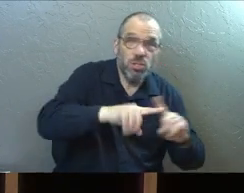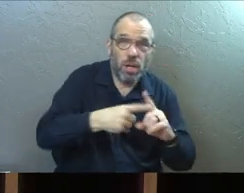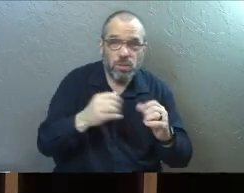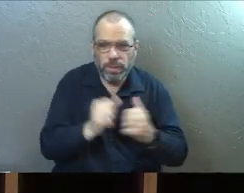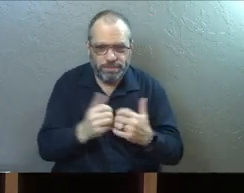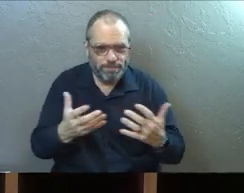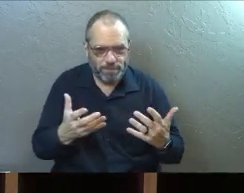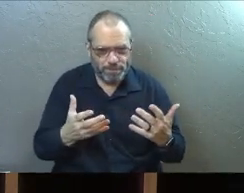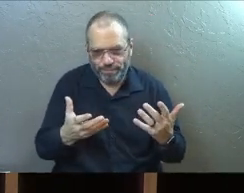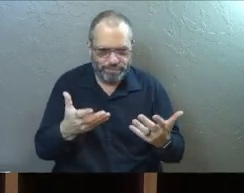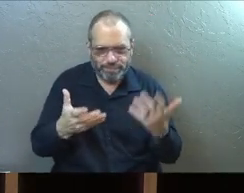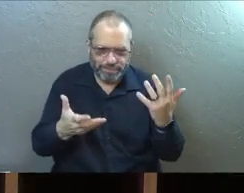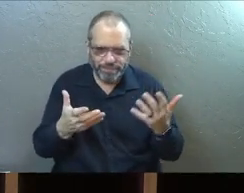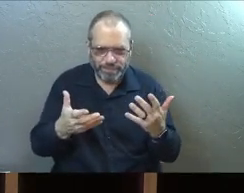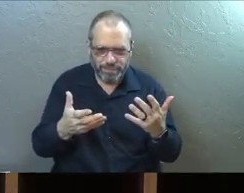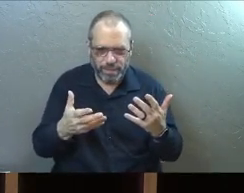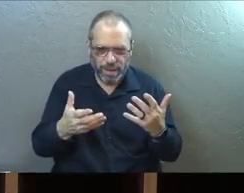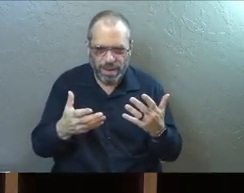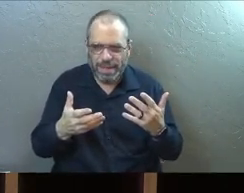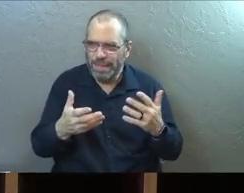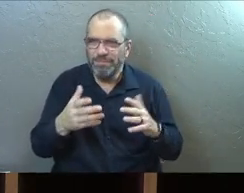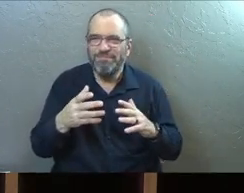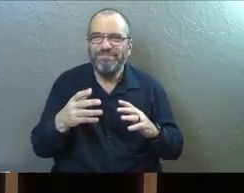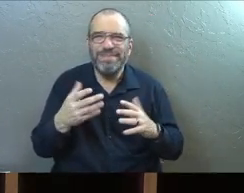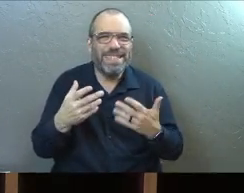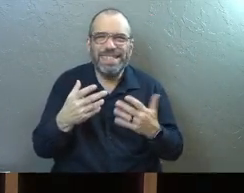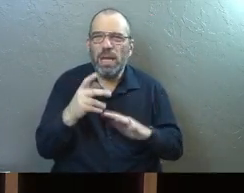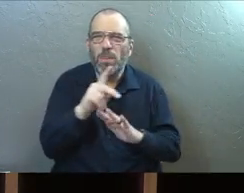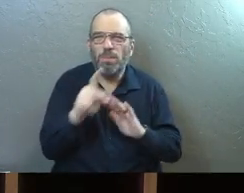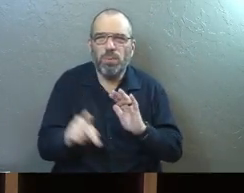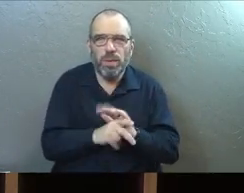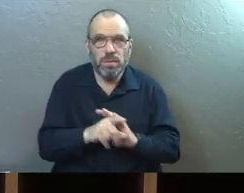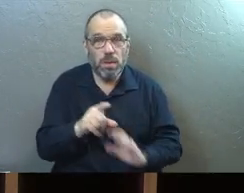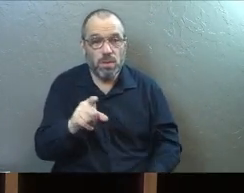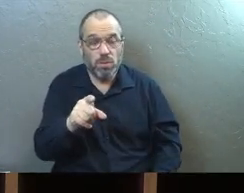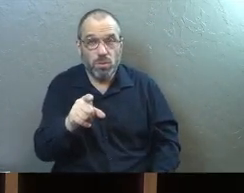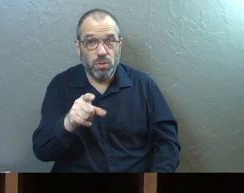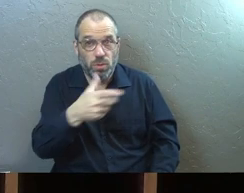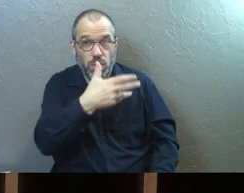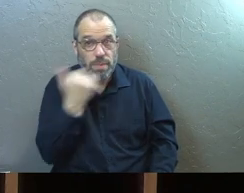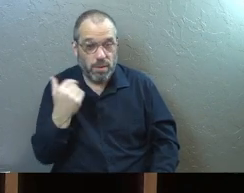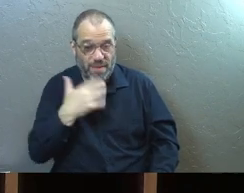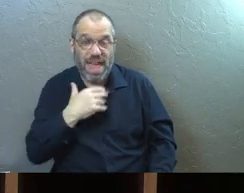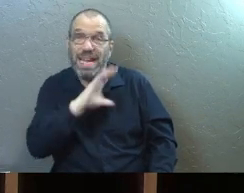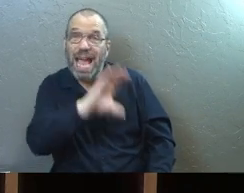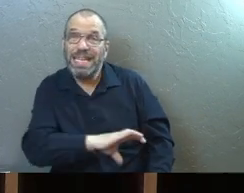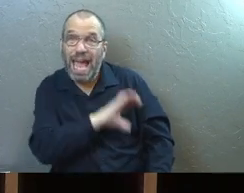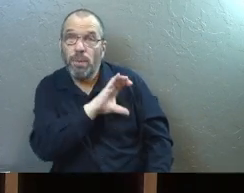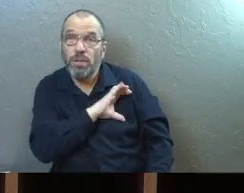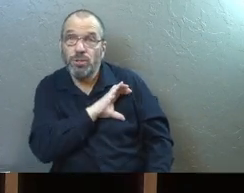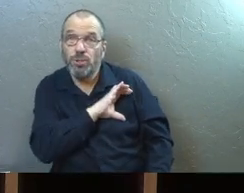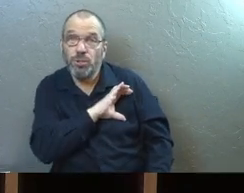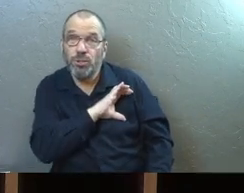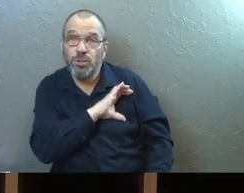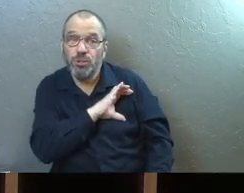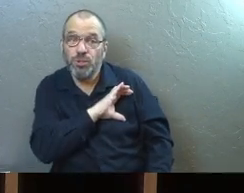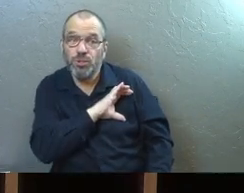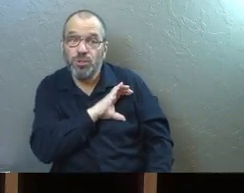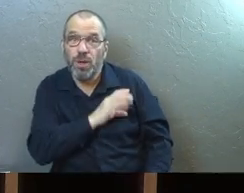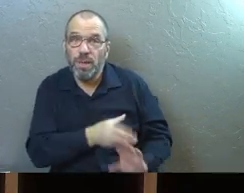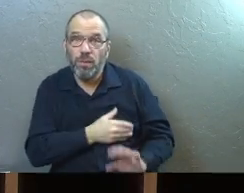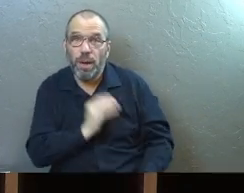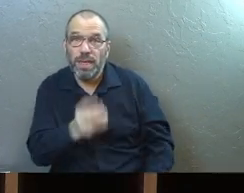with this principle of, you better have the character underneath before I give the power.